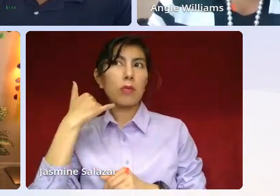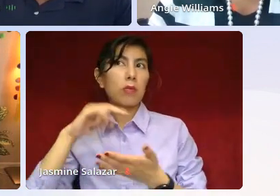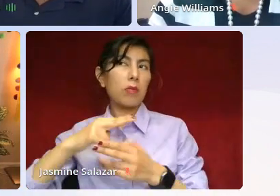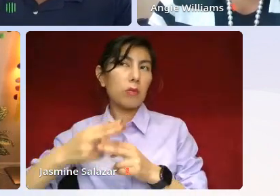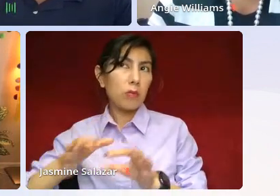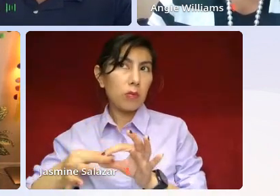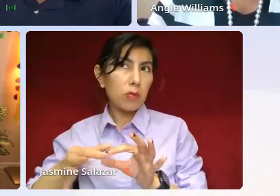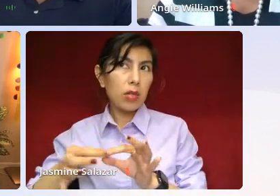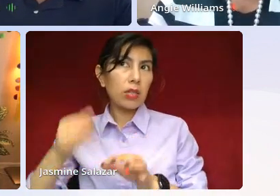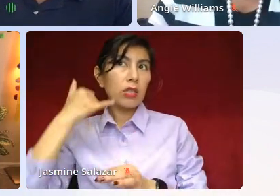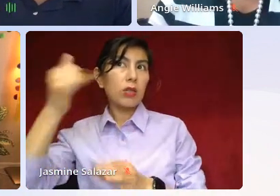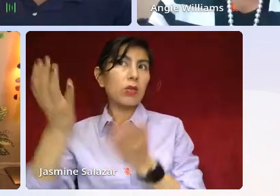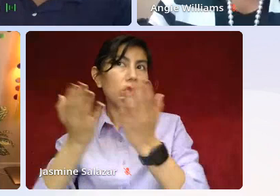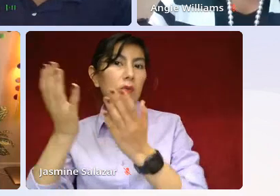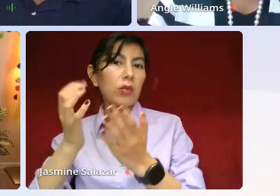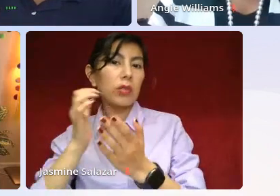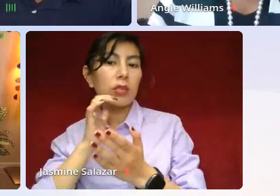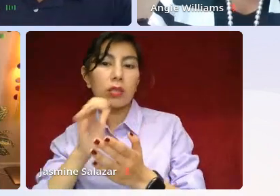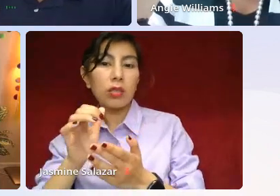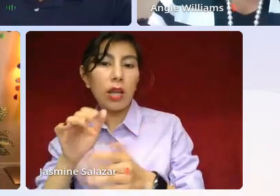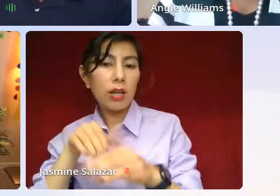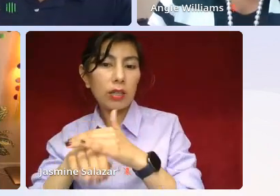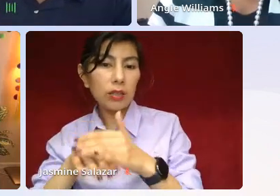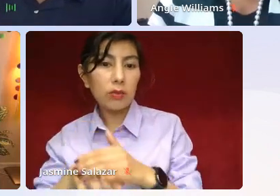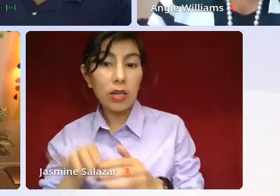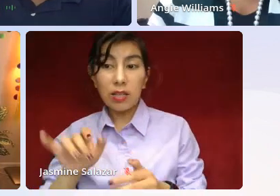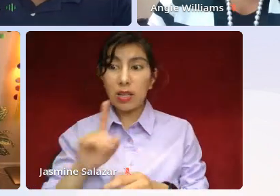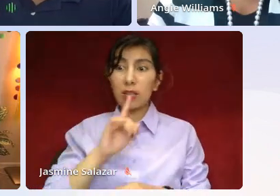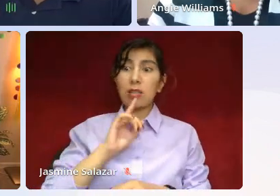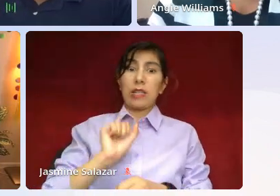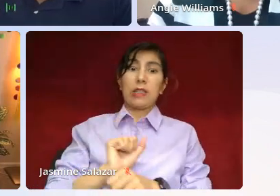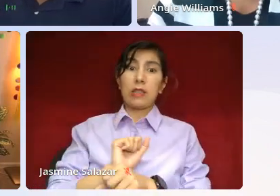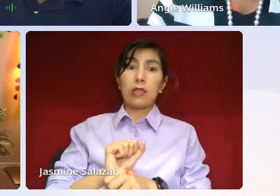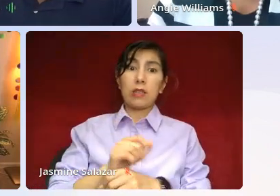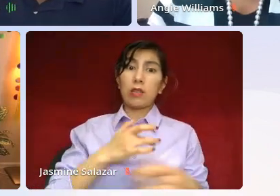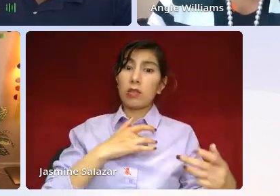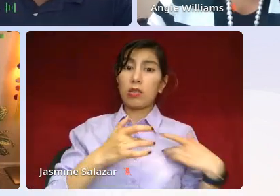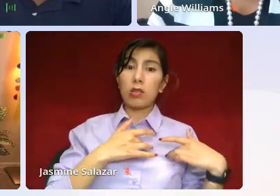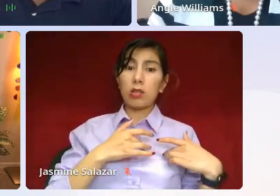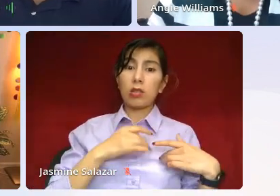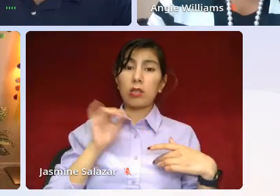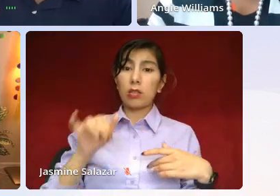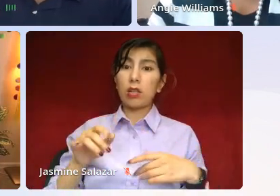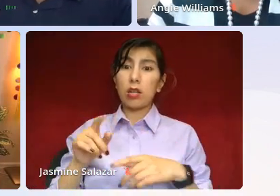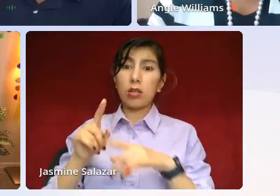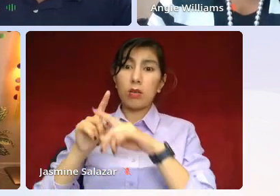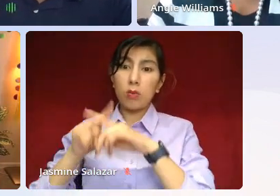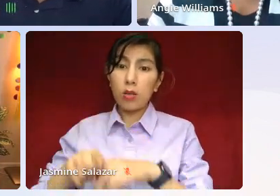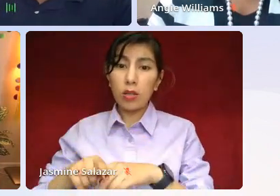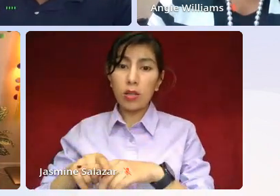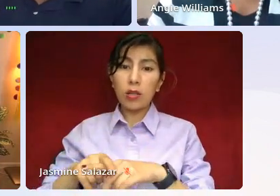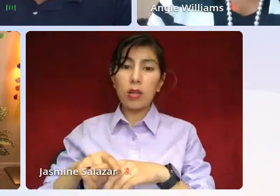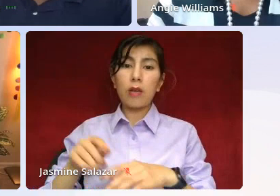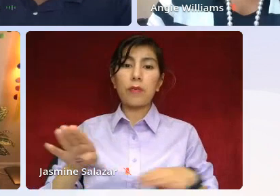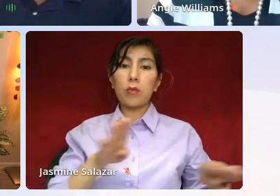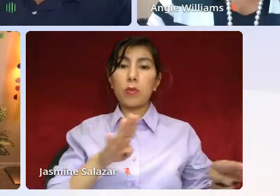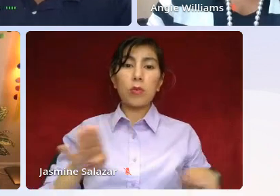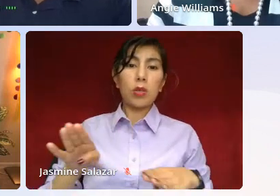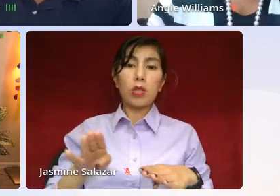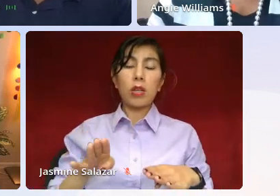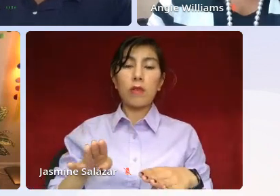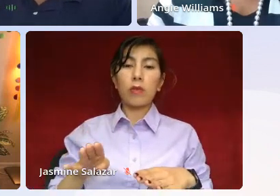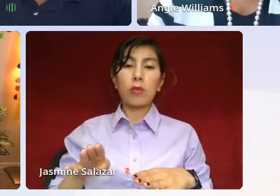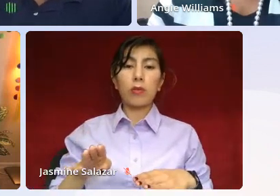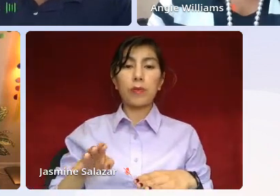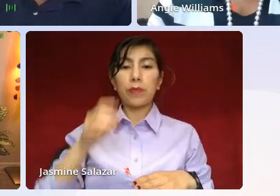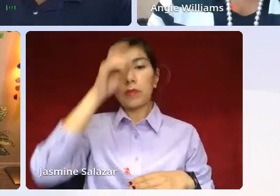That's a serious concern for folks who are relying on their, you know, behavioral health services to come via technology. So that's